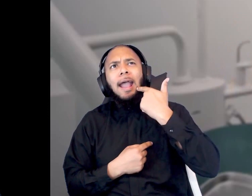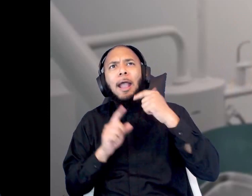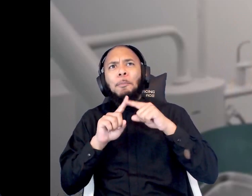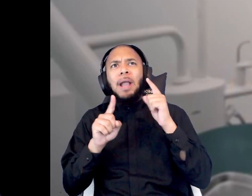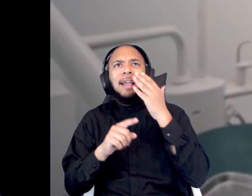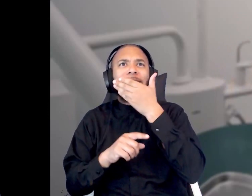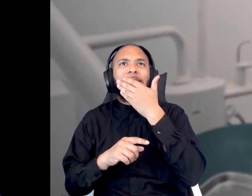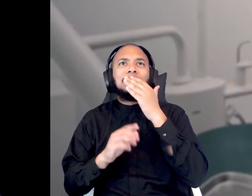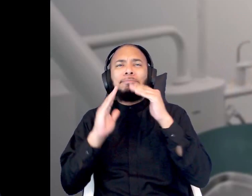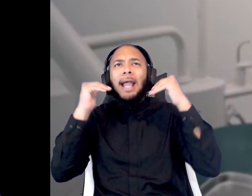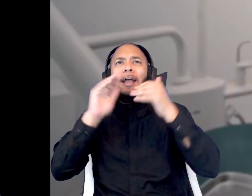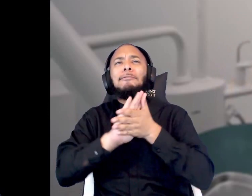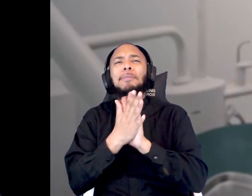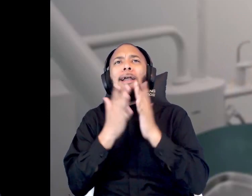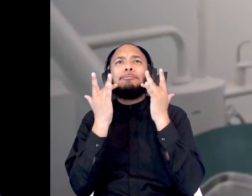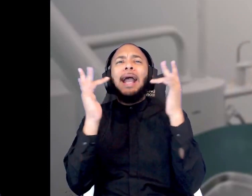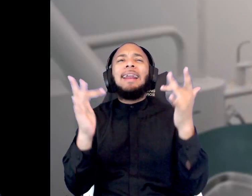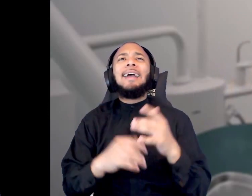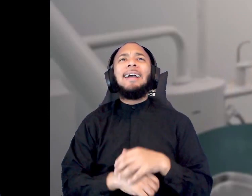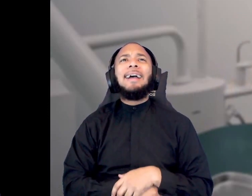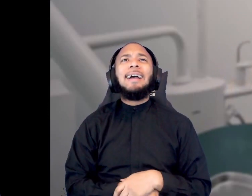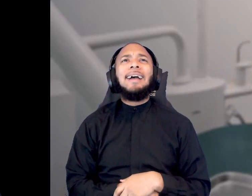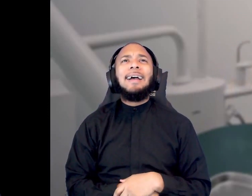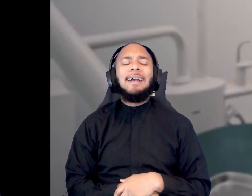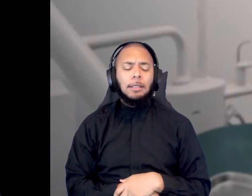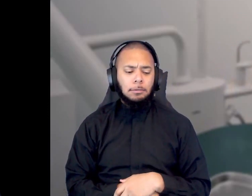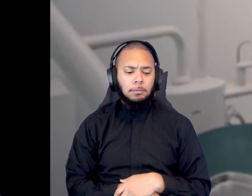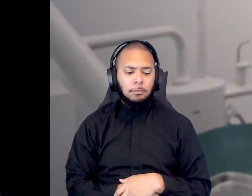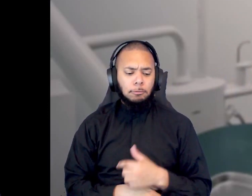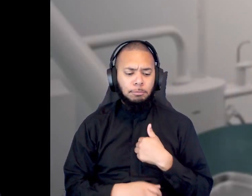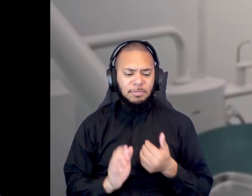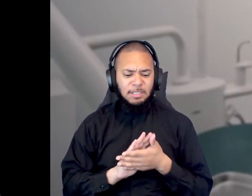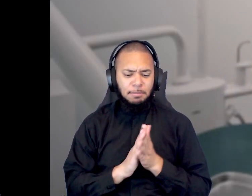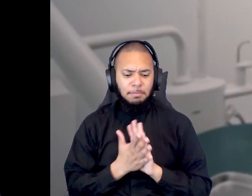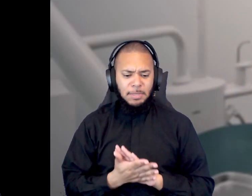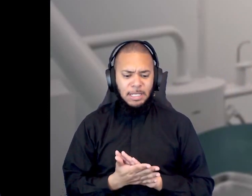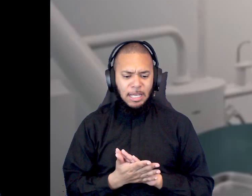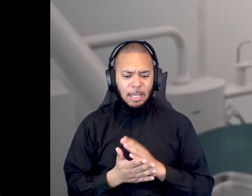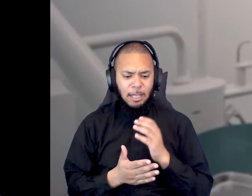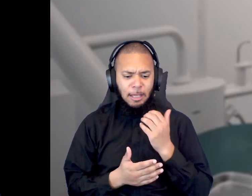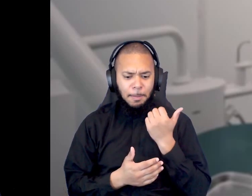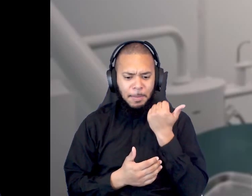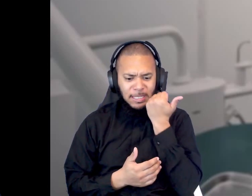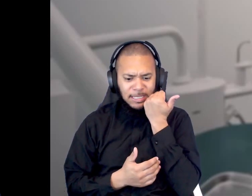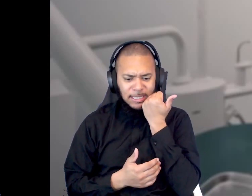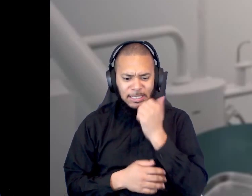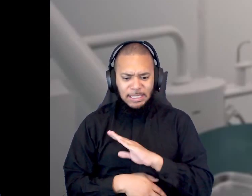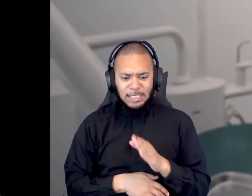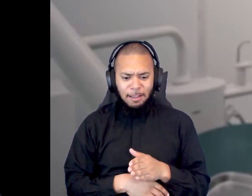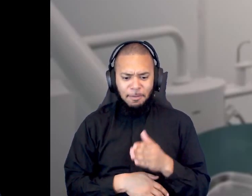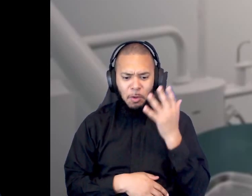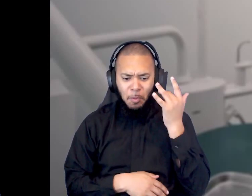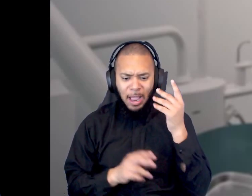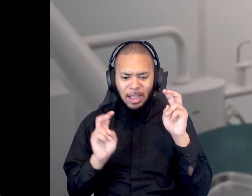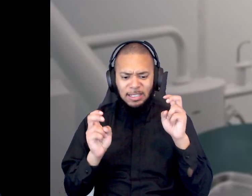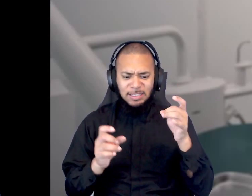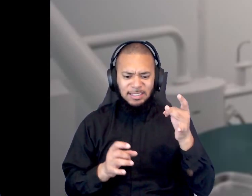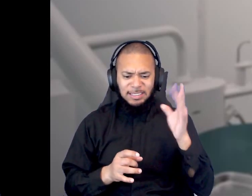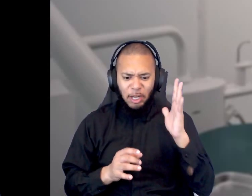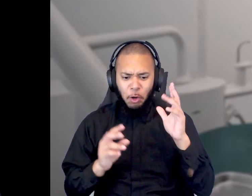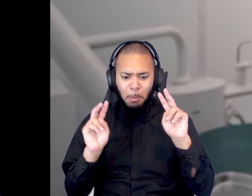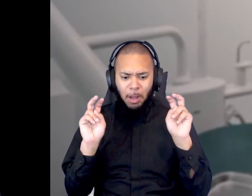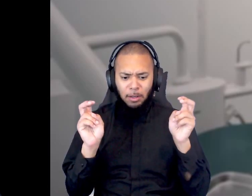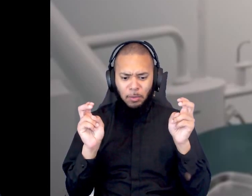brighter. I should never be a dentist, because that's a terrible tagline. Welcome to Dr.